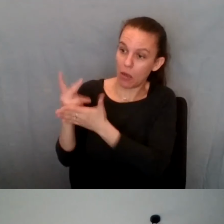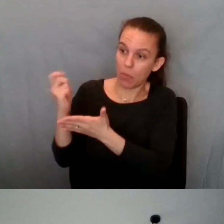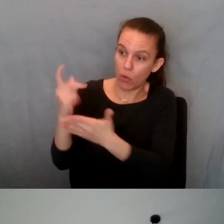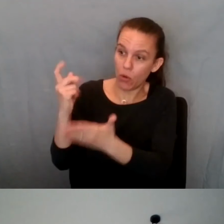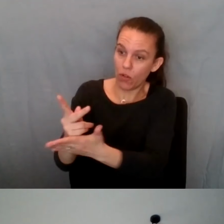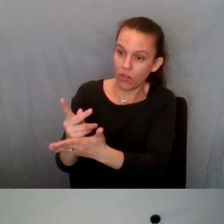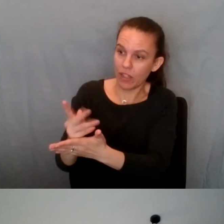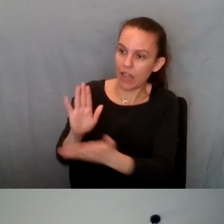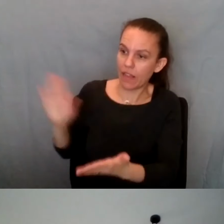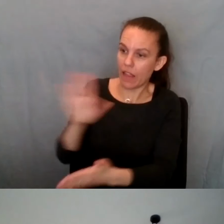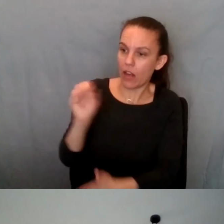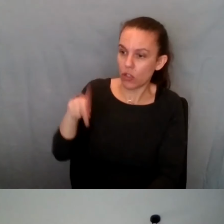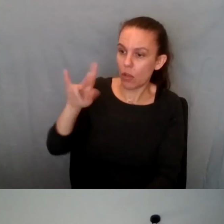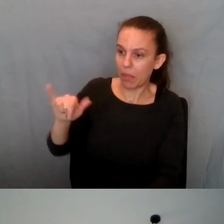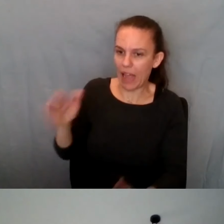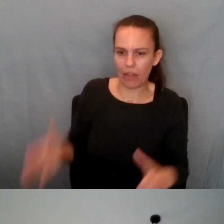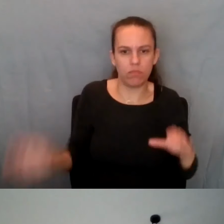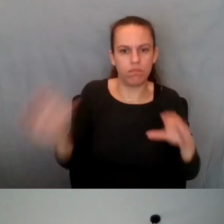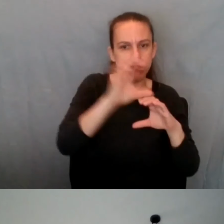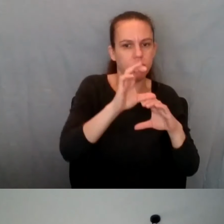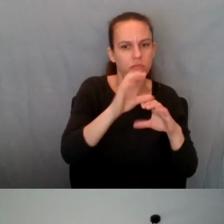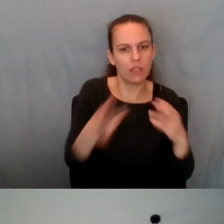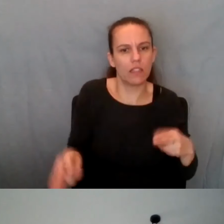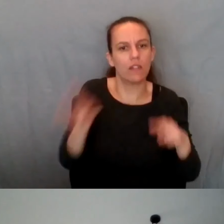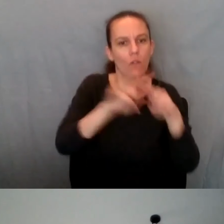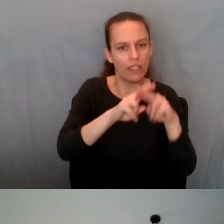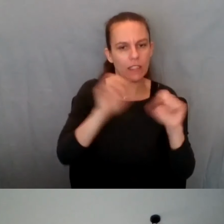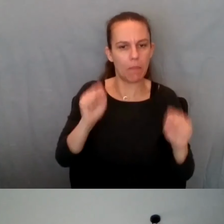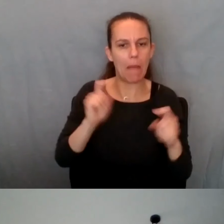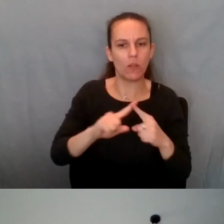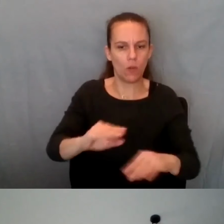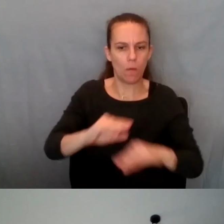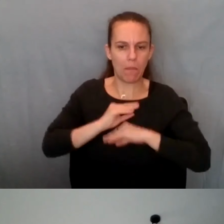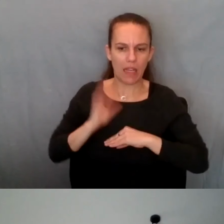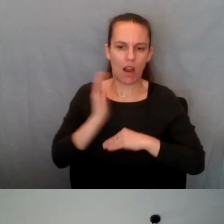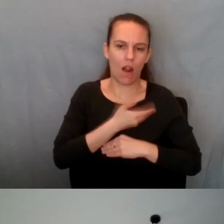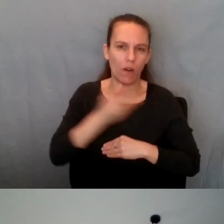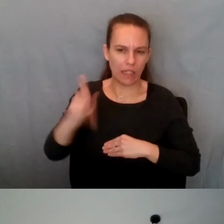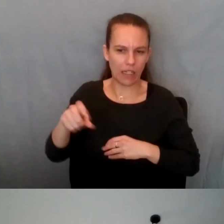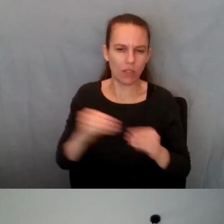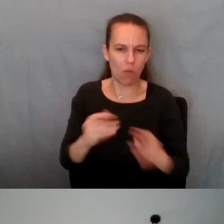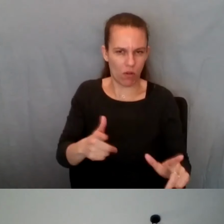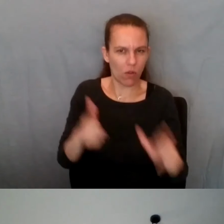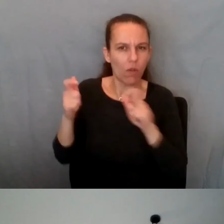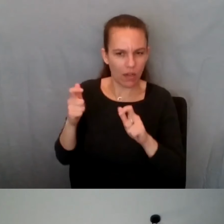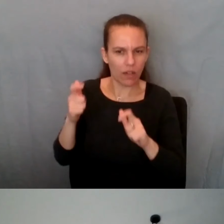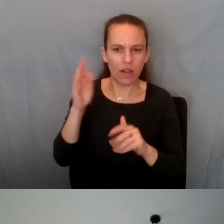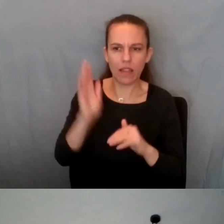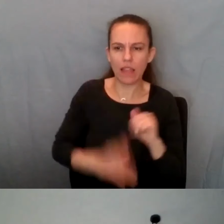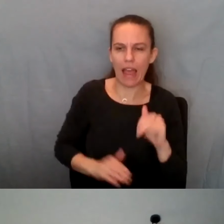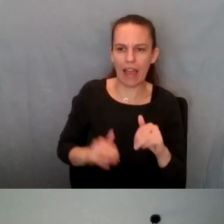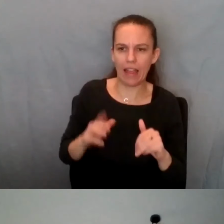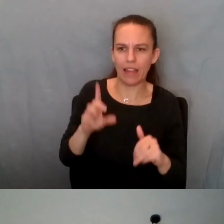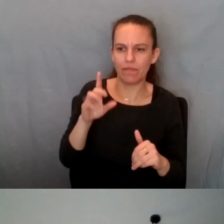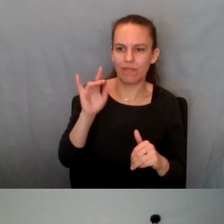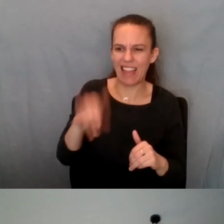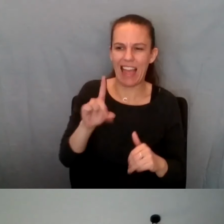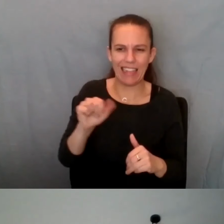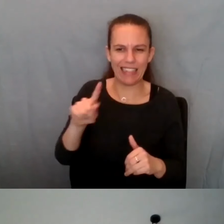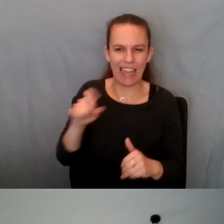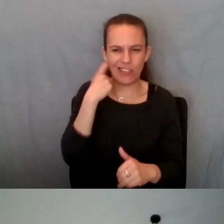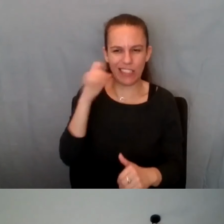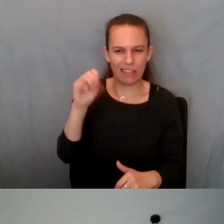quite substantially to be able to meet this need much quicker than by the dates that you were saying of